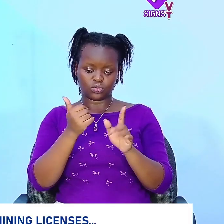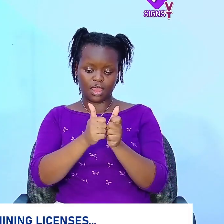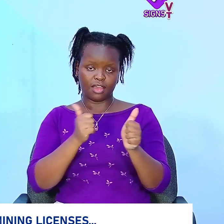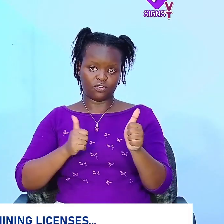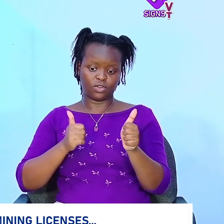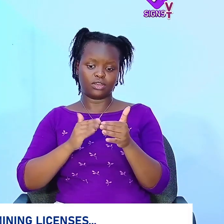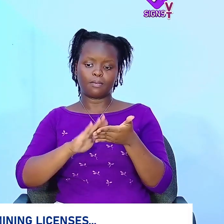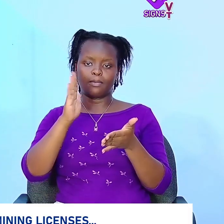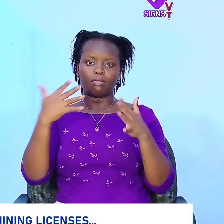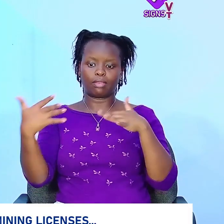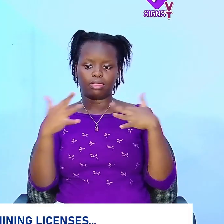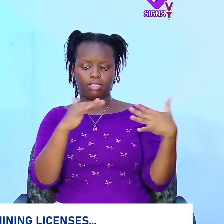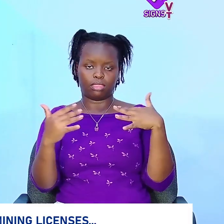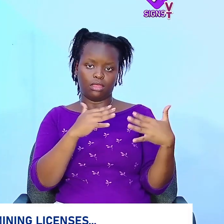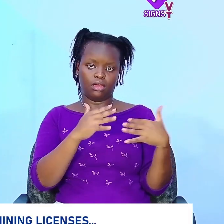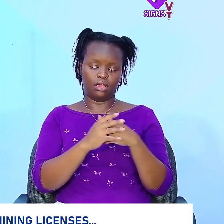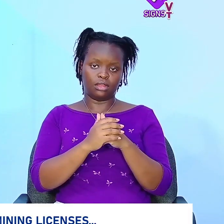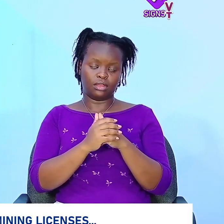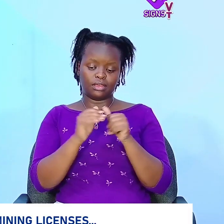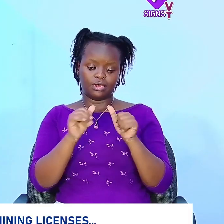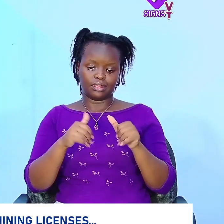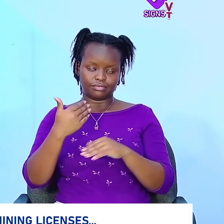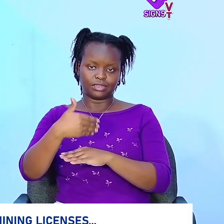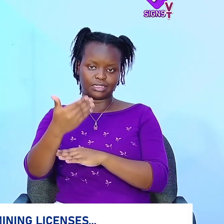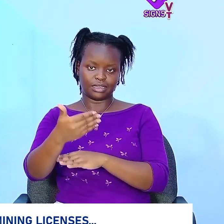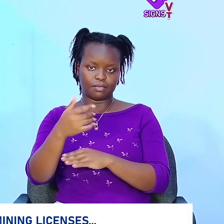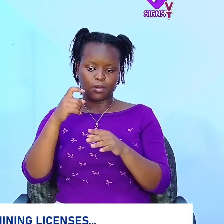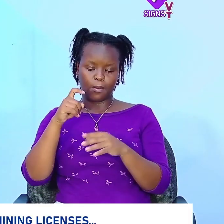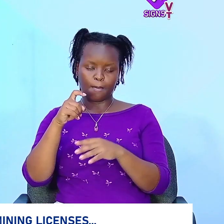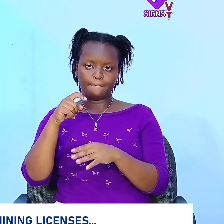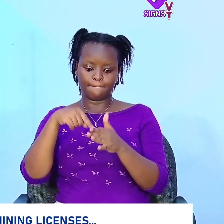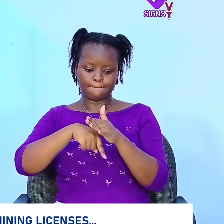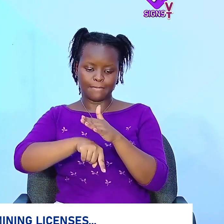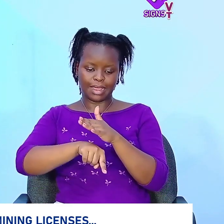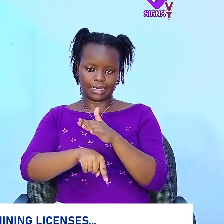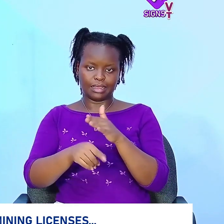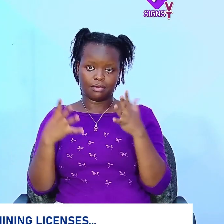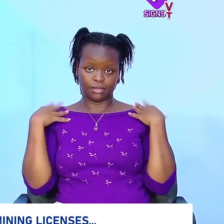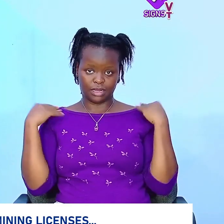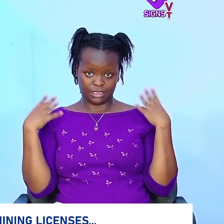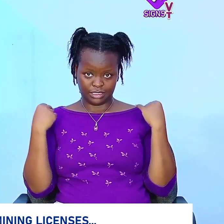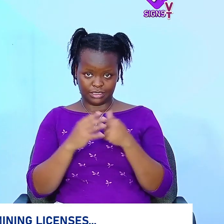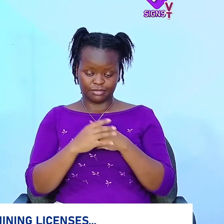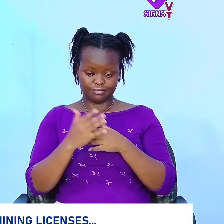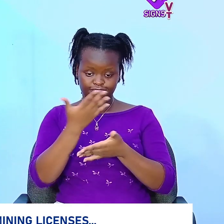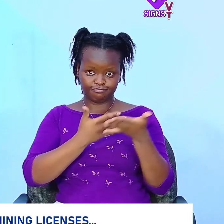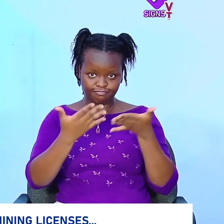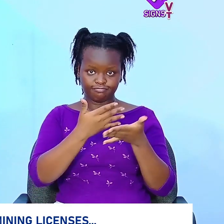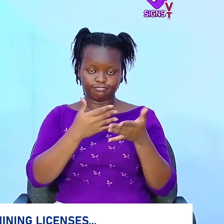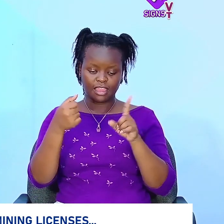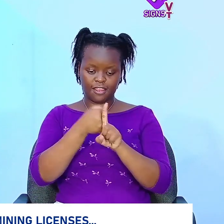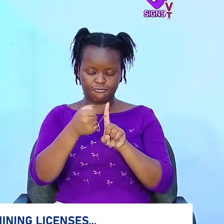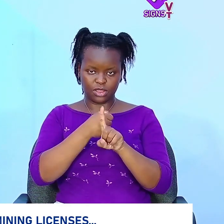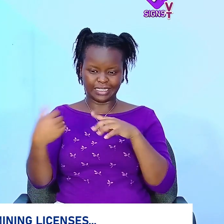and promote sustainable mining practices. The engagement comes a few months after violent